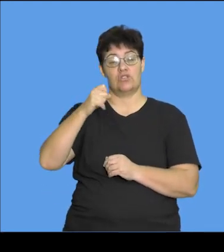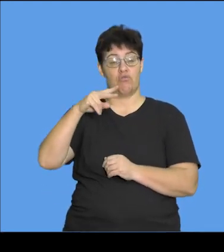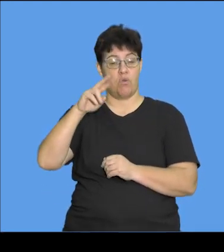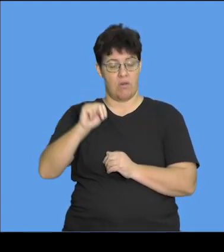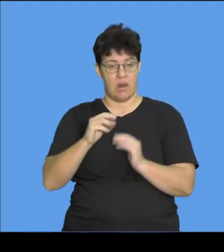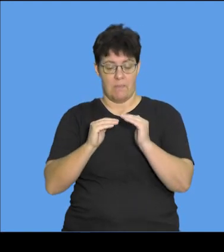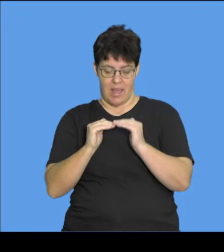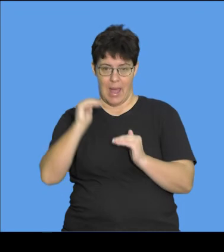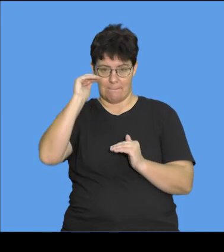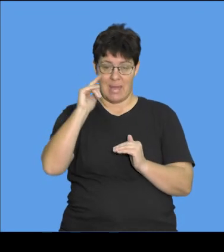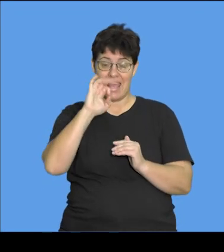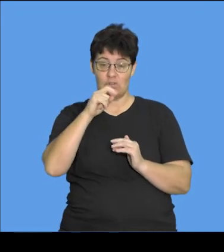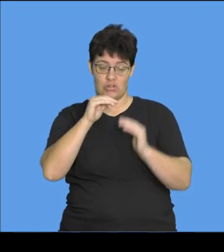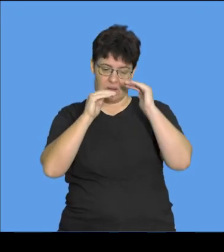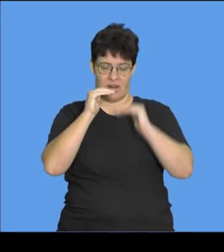increase.